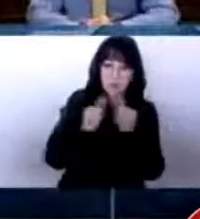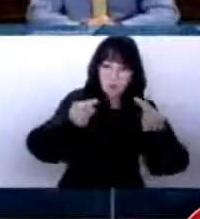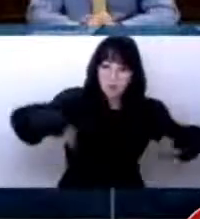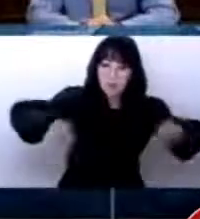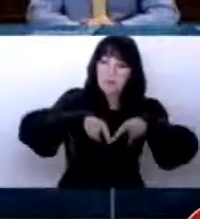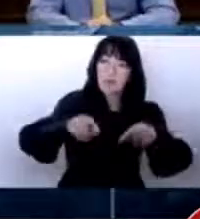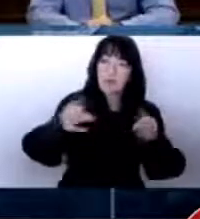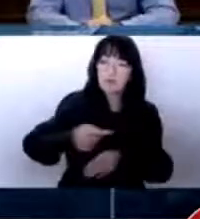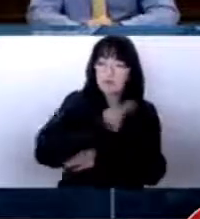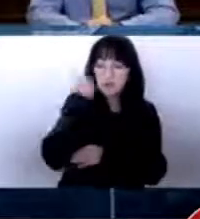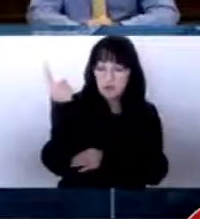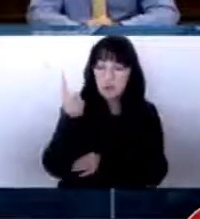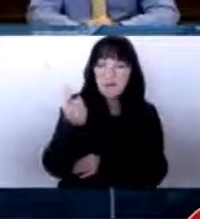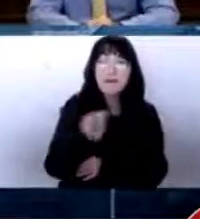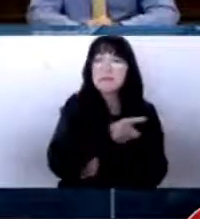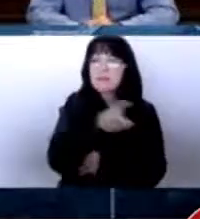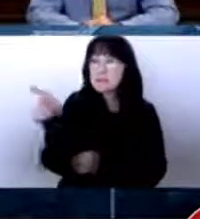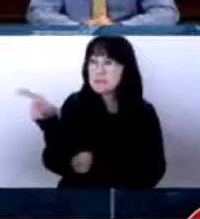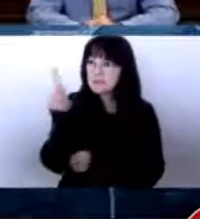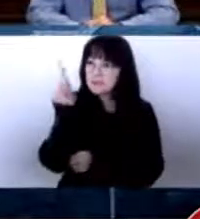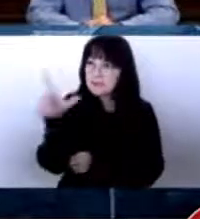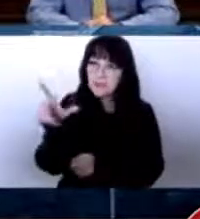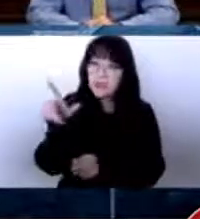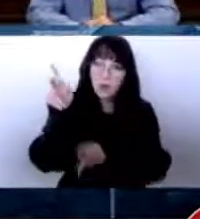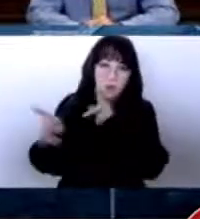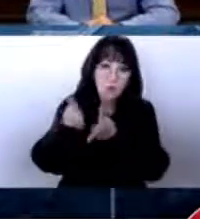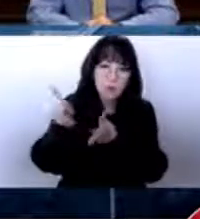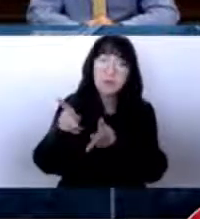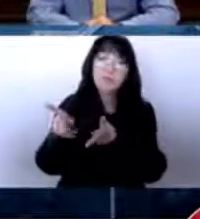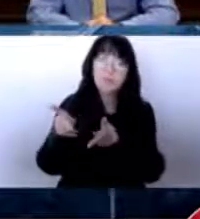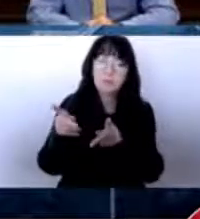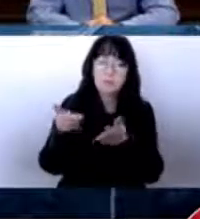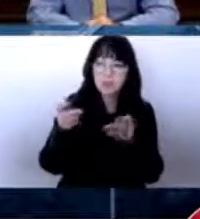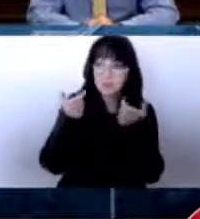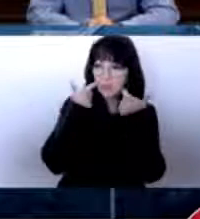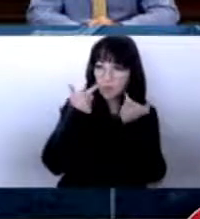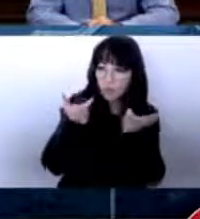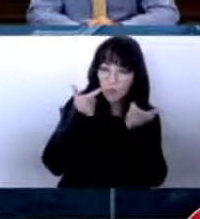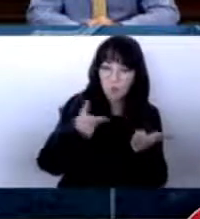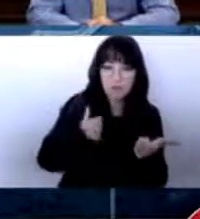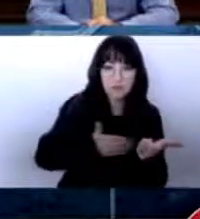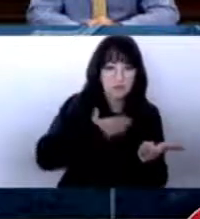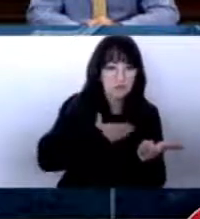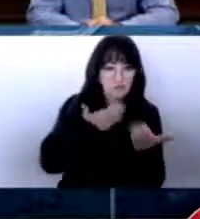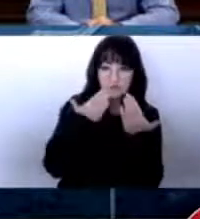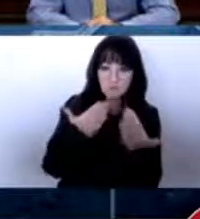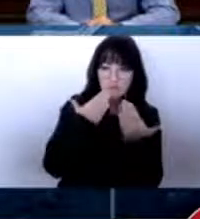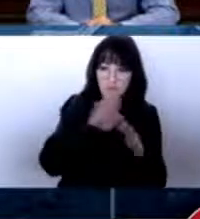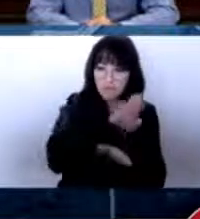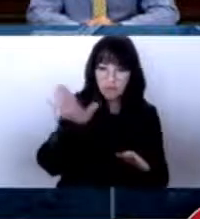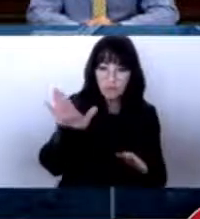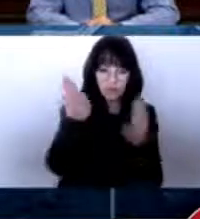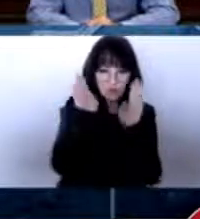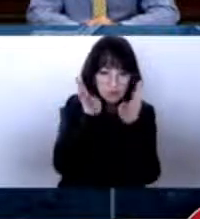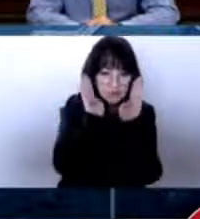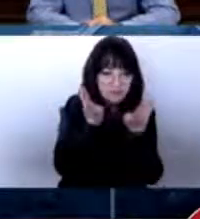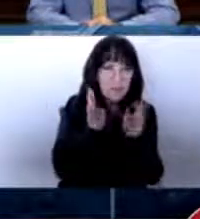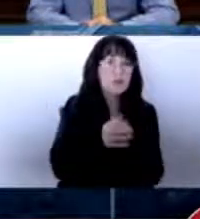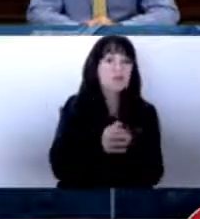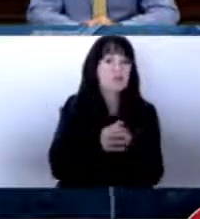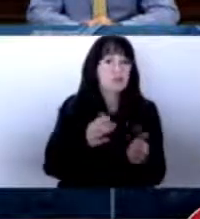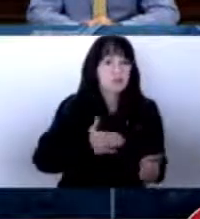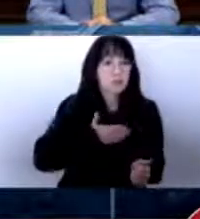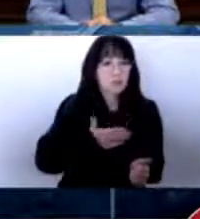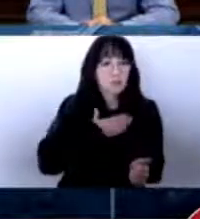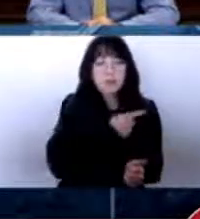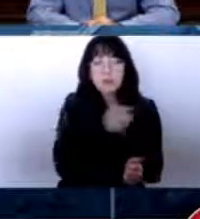Delawareans who've been following along with us. We appreciate your attention. We appreciate your vigilance.